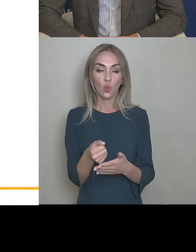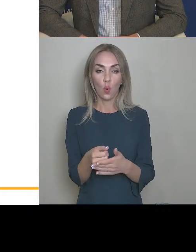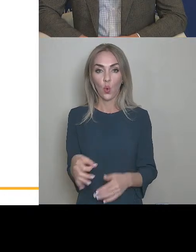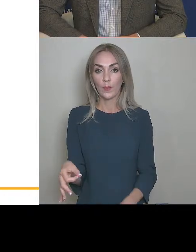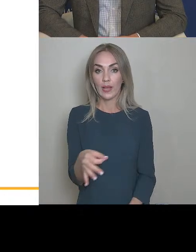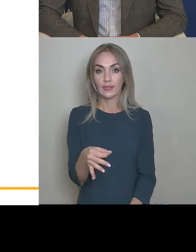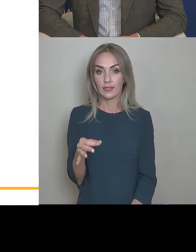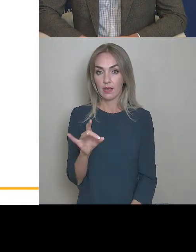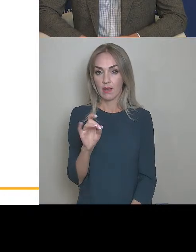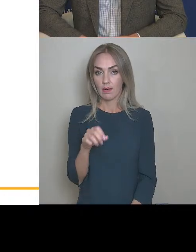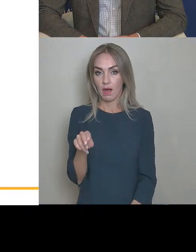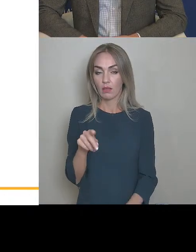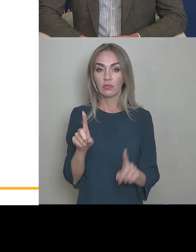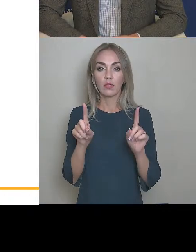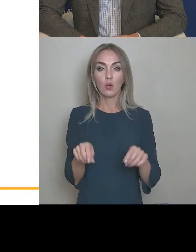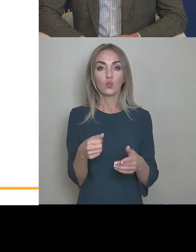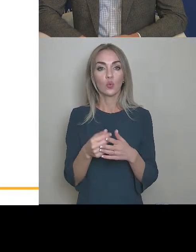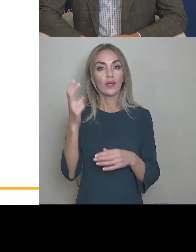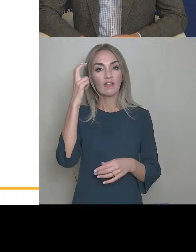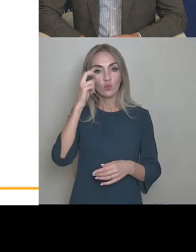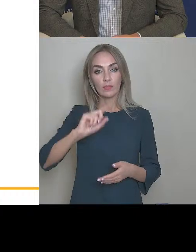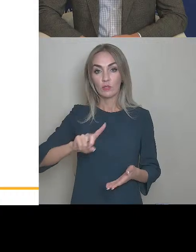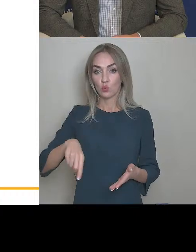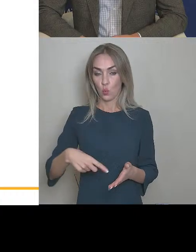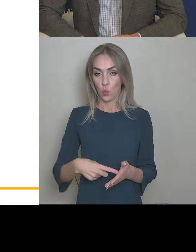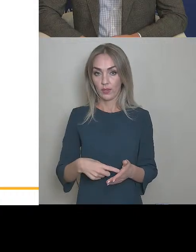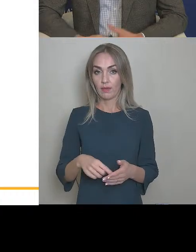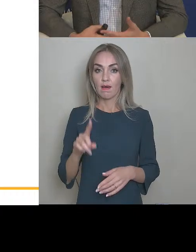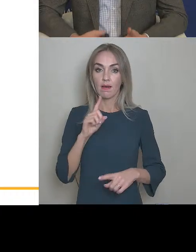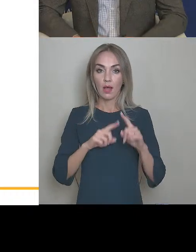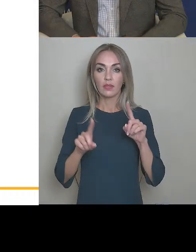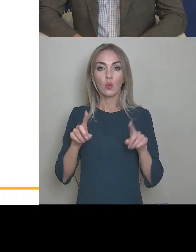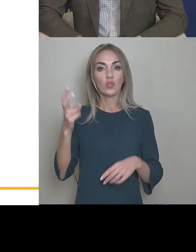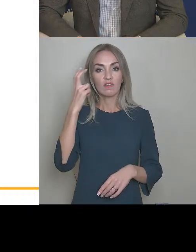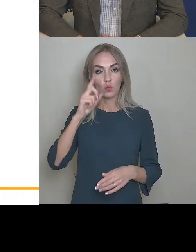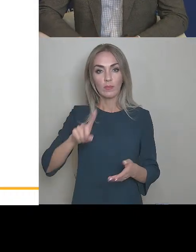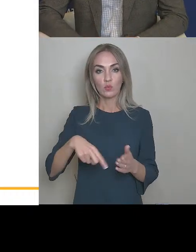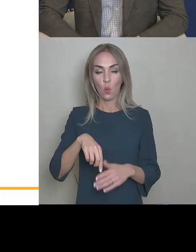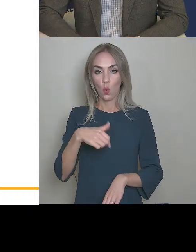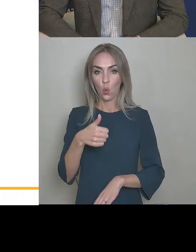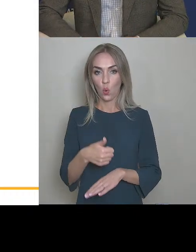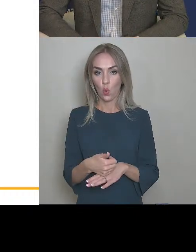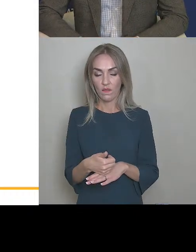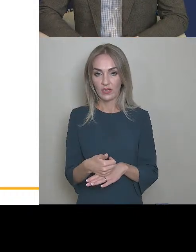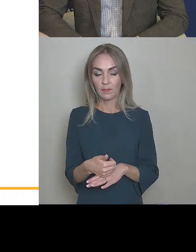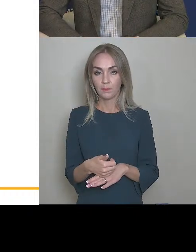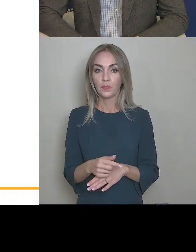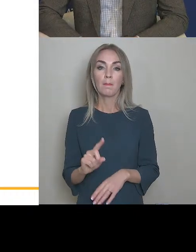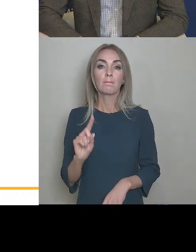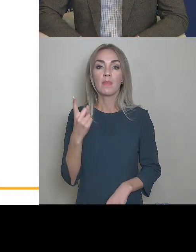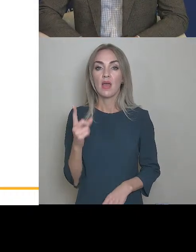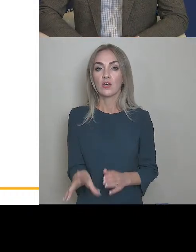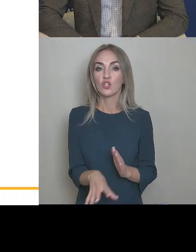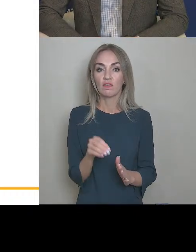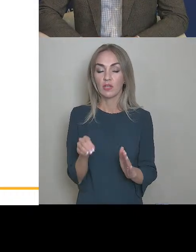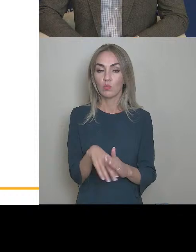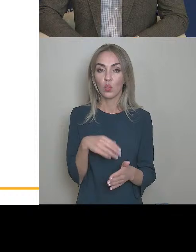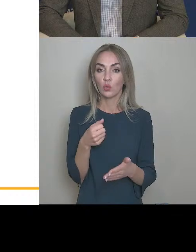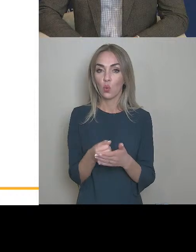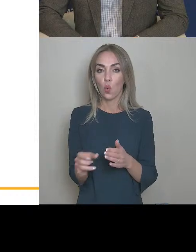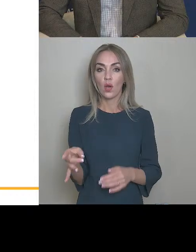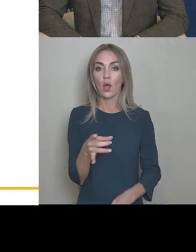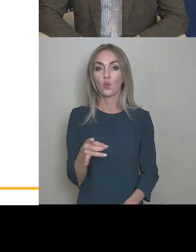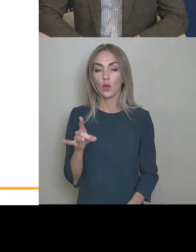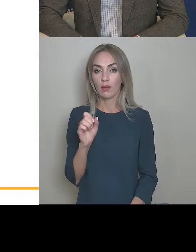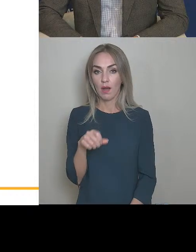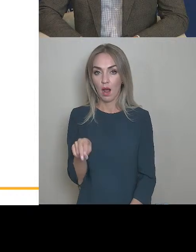elections to Oblast councils and to Kiev City Council, and also the election of Kiev Mayor, the